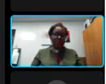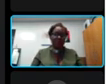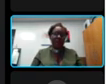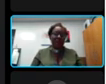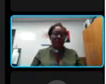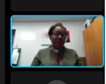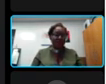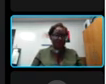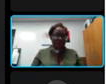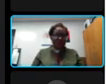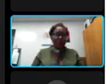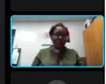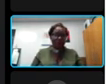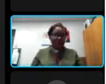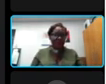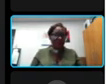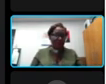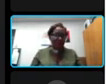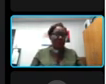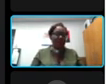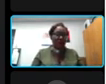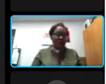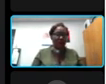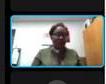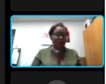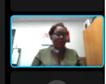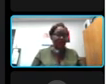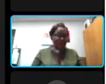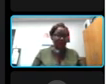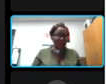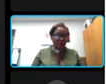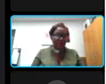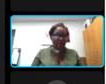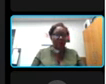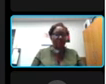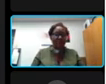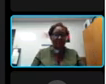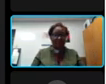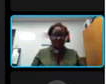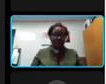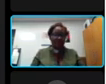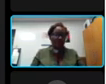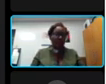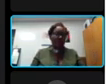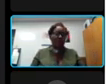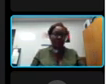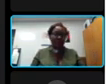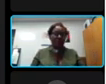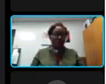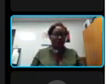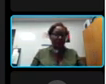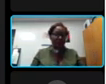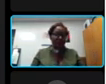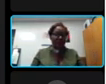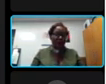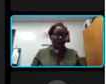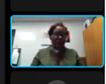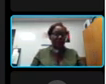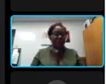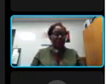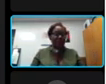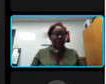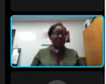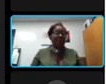in our schools. And we're finding it to be a very effective strategy for us, knowing where there might